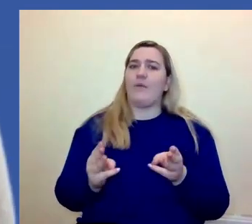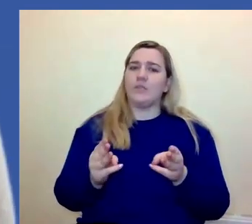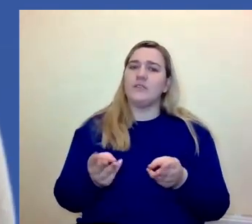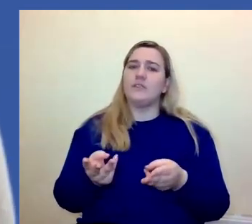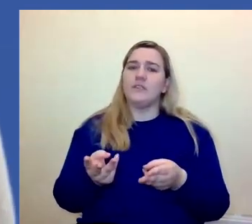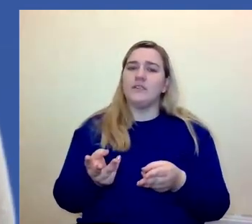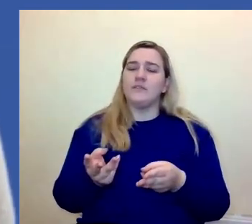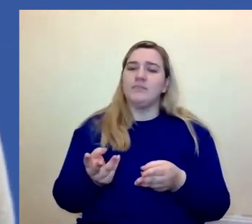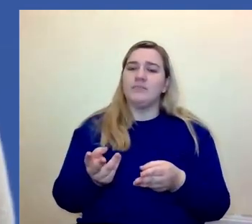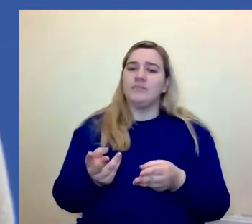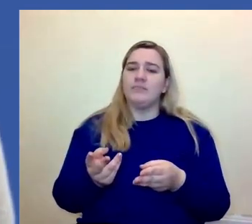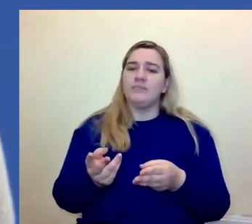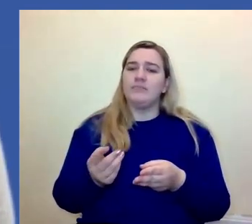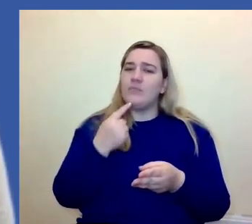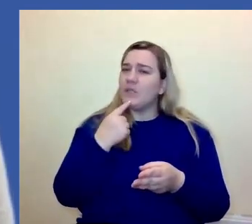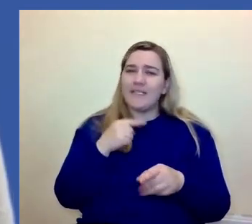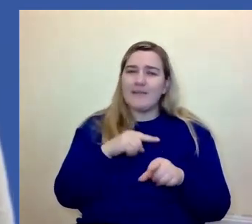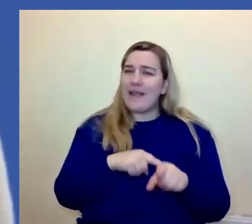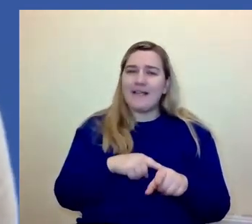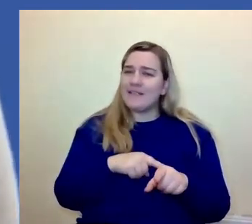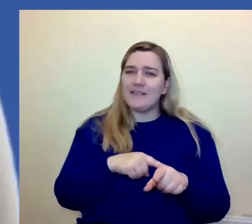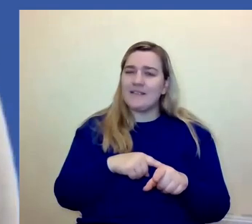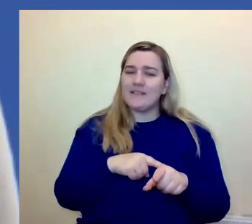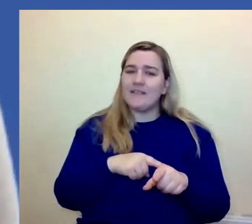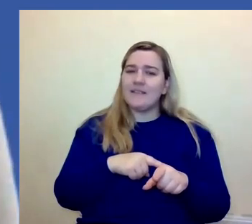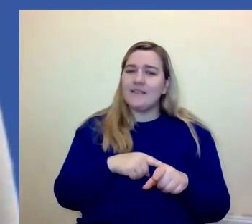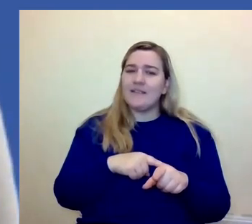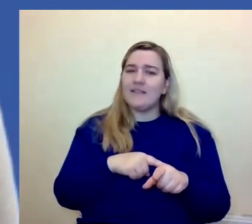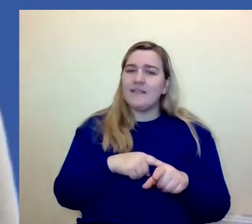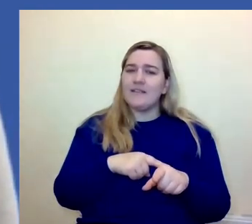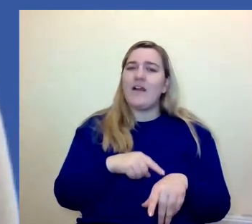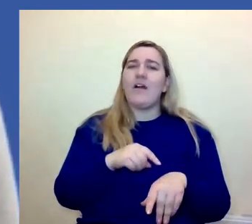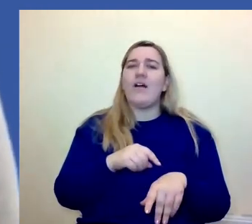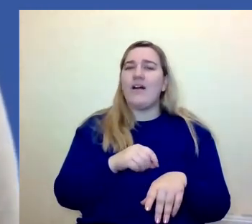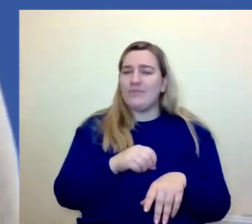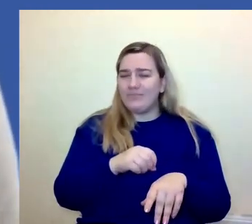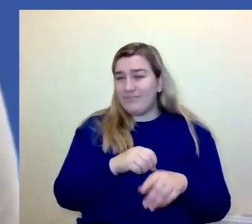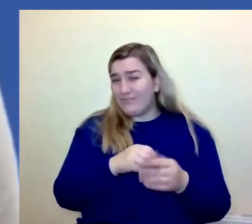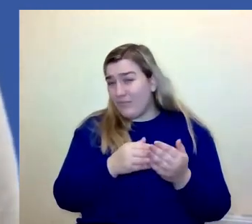but again, it depends on the decision. Some decisions are easy,